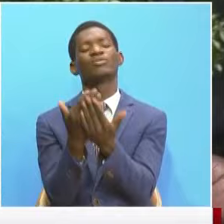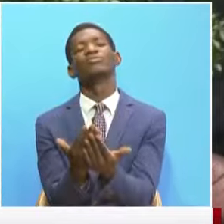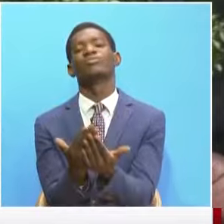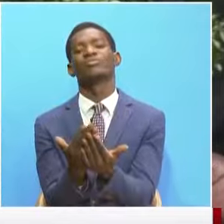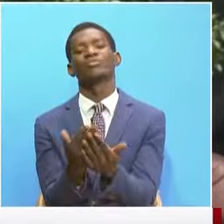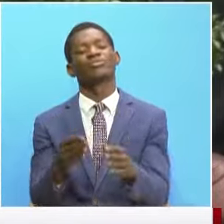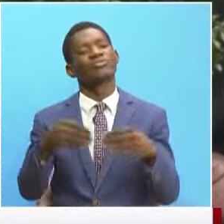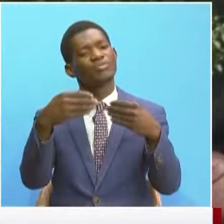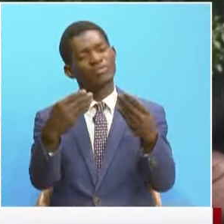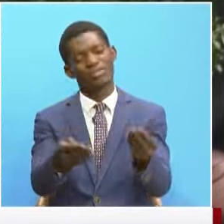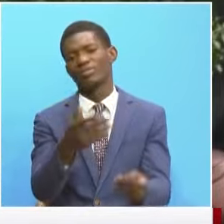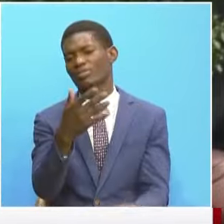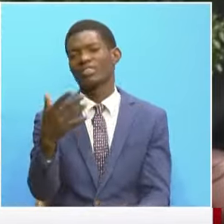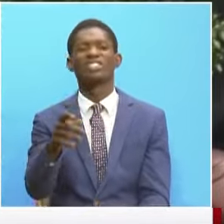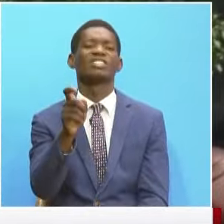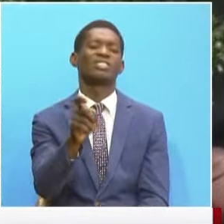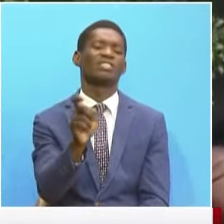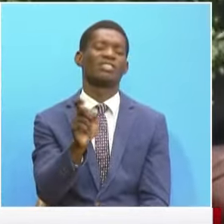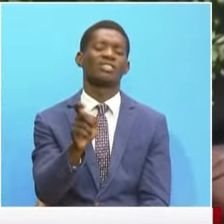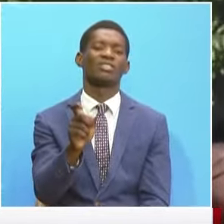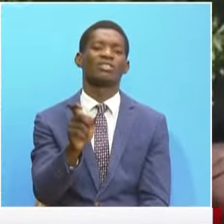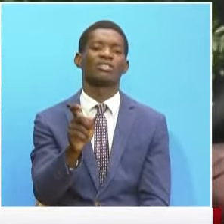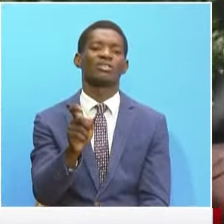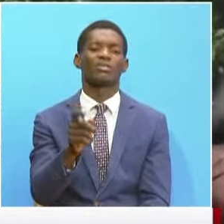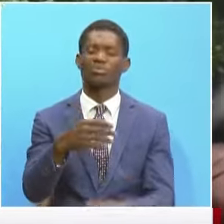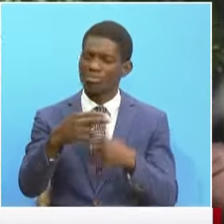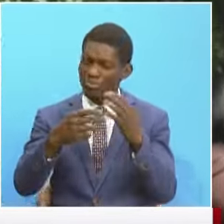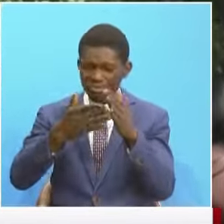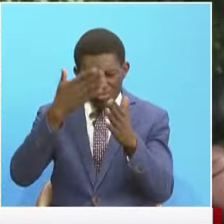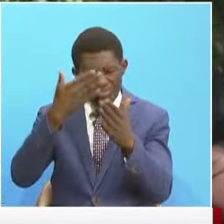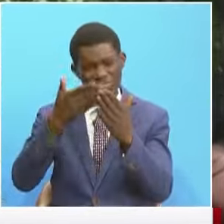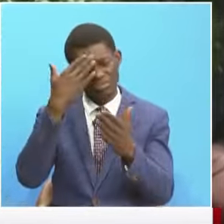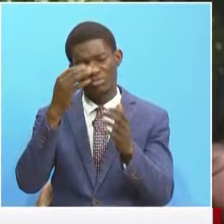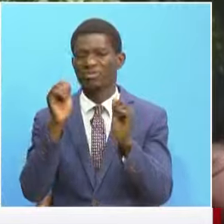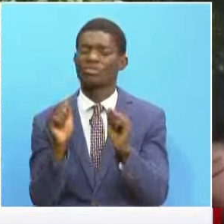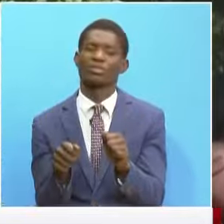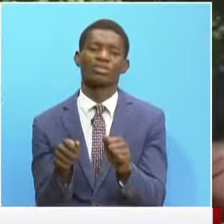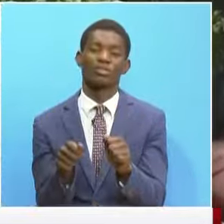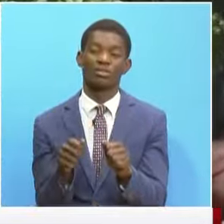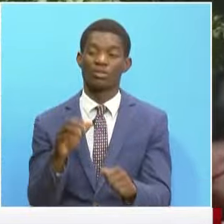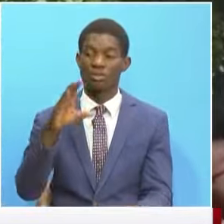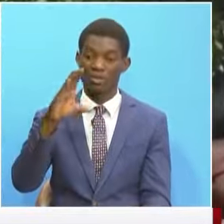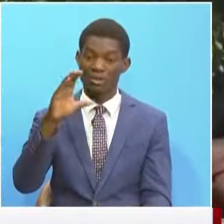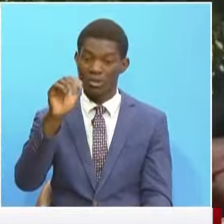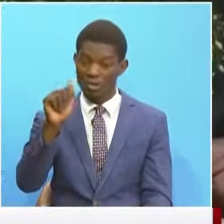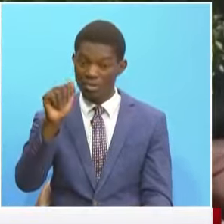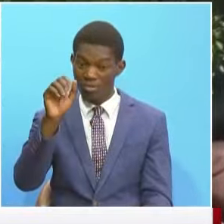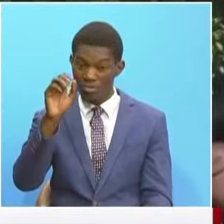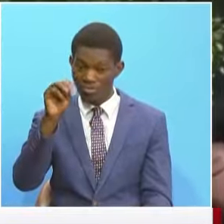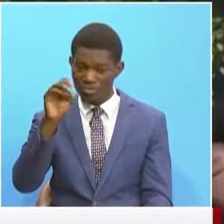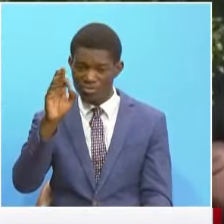they need to make their stay here in school possible. And they've been here for the longest time, I think